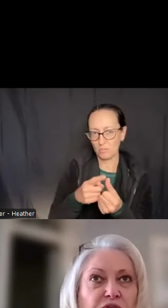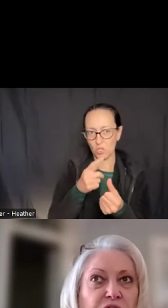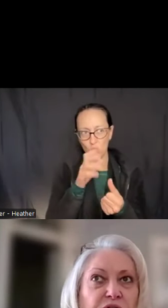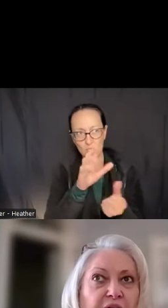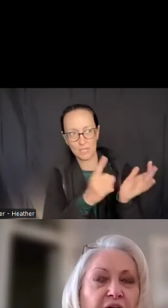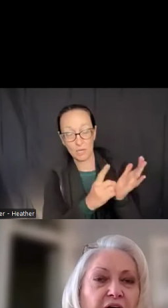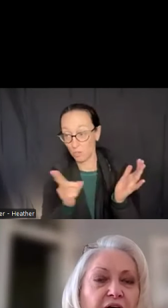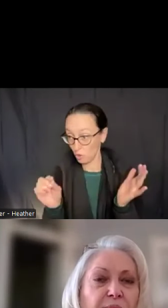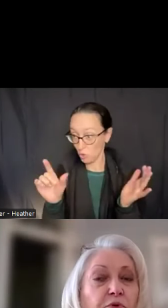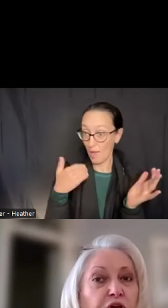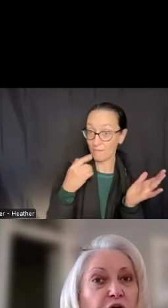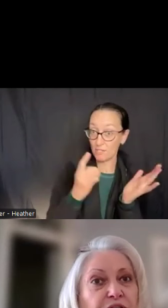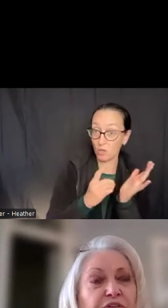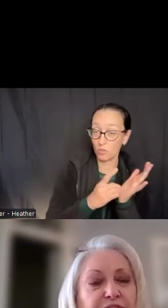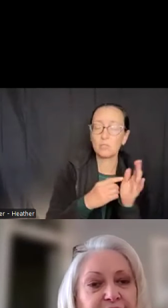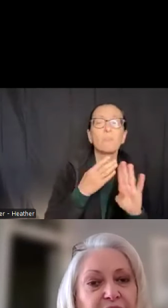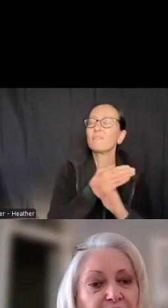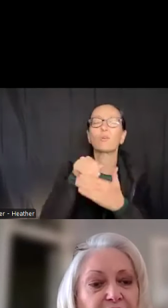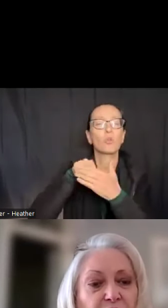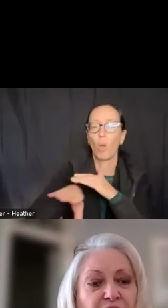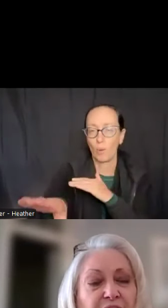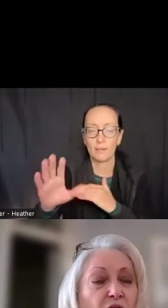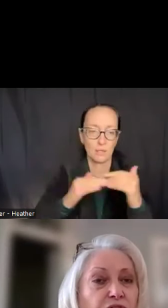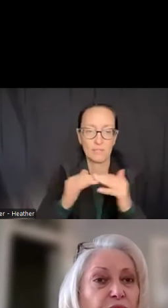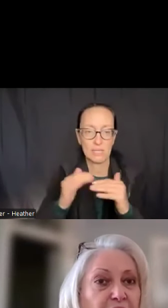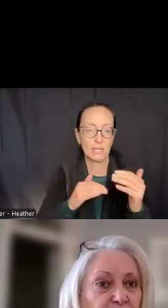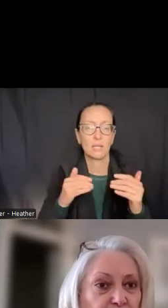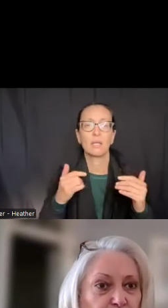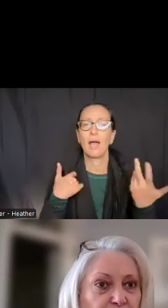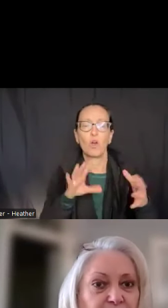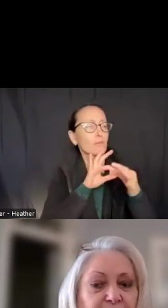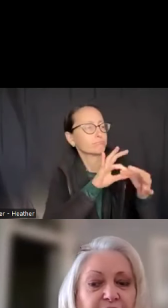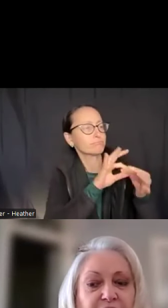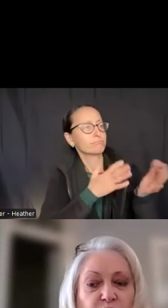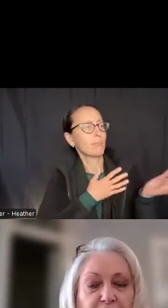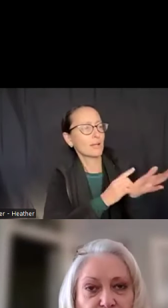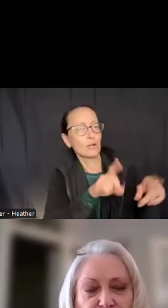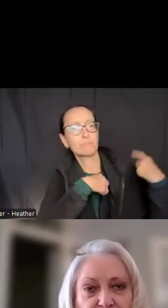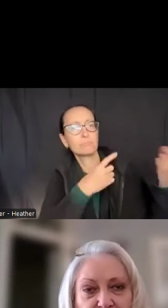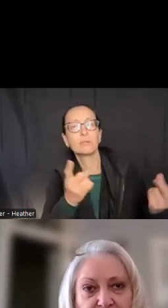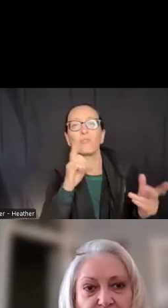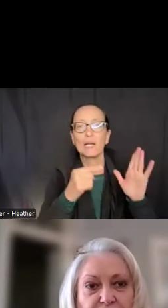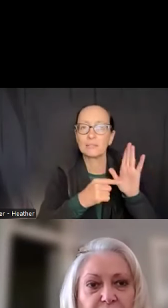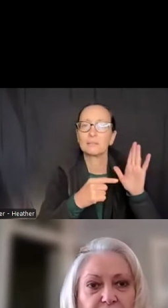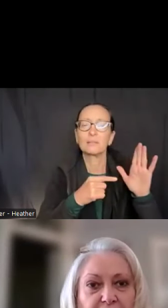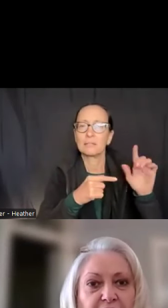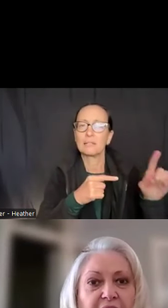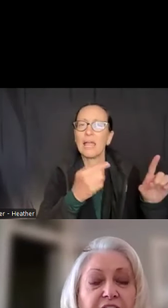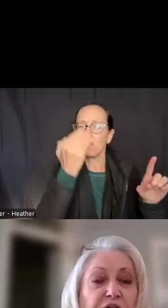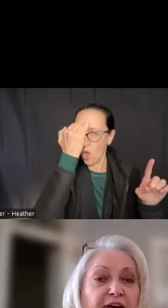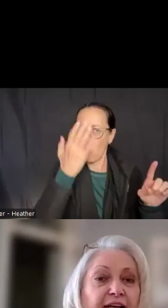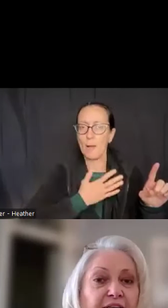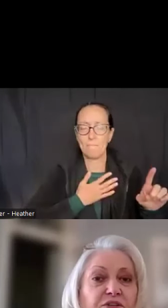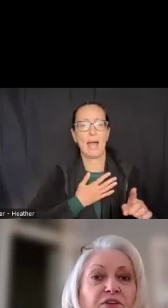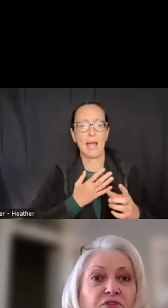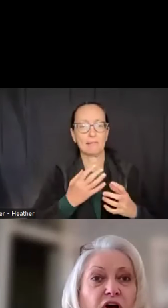have doctors before you go into the facility that you have had a long-term relationship with, for instance, and really understand the care that you need?